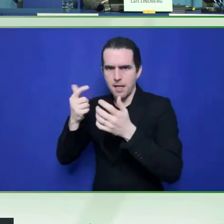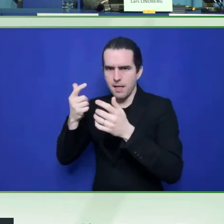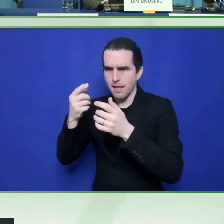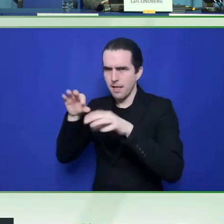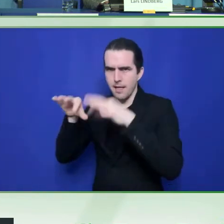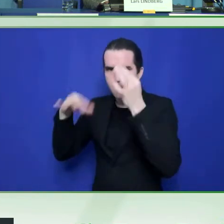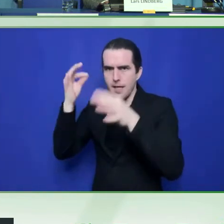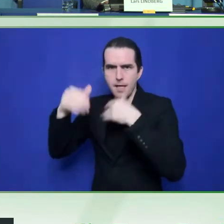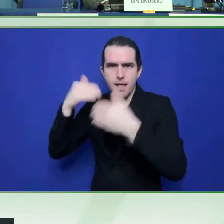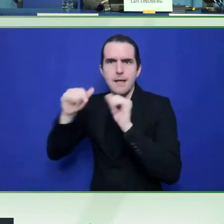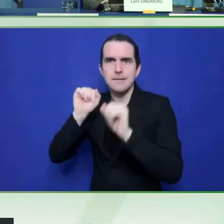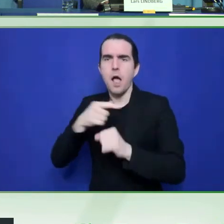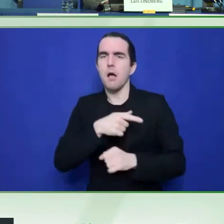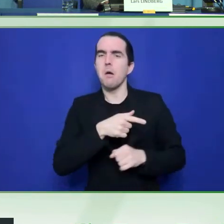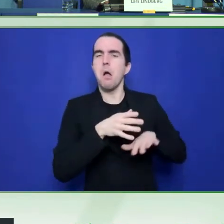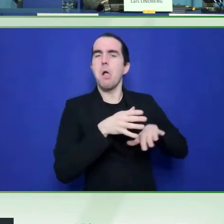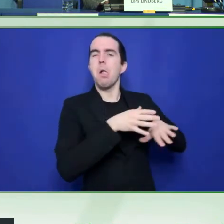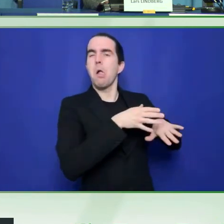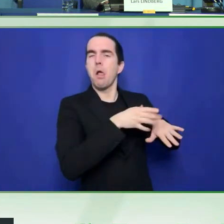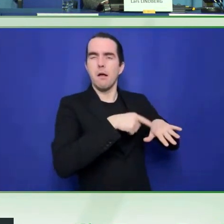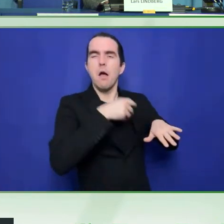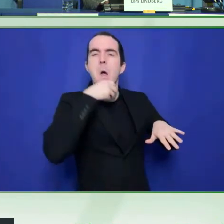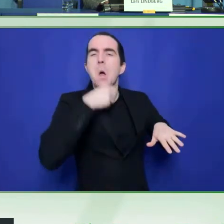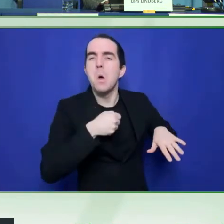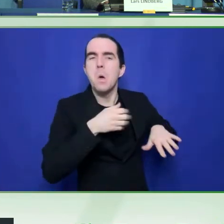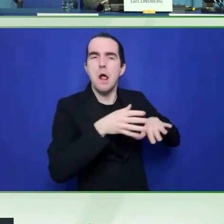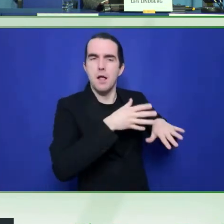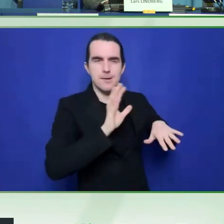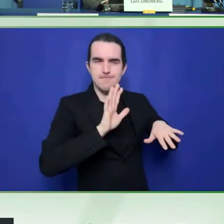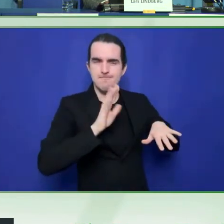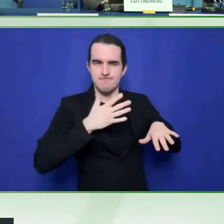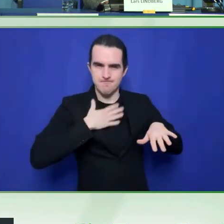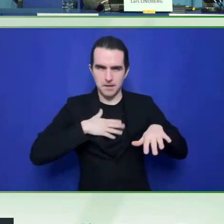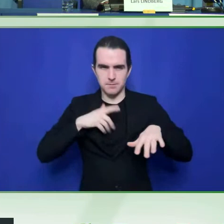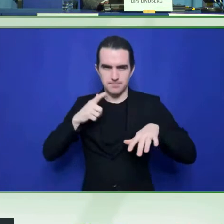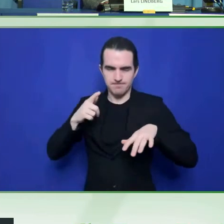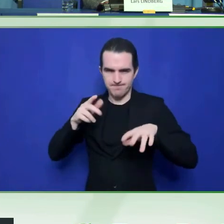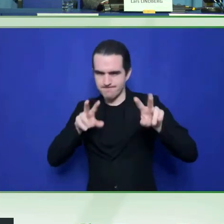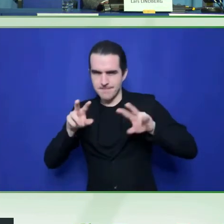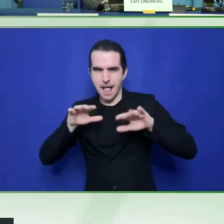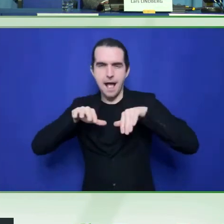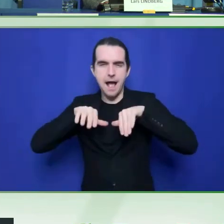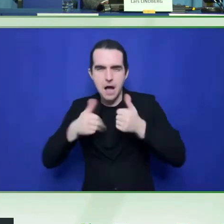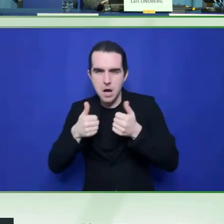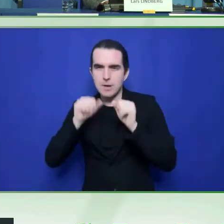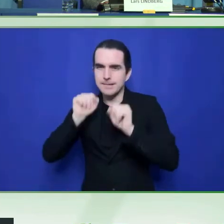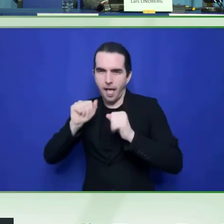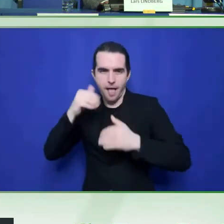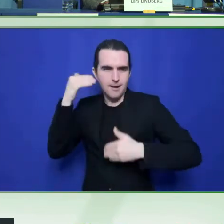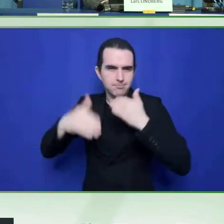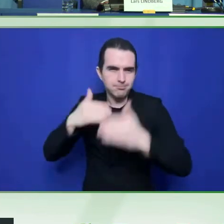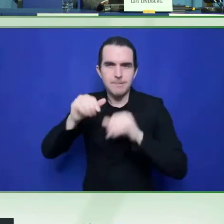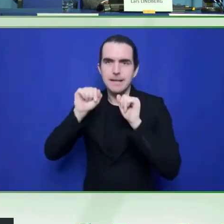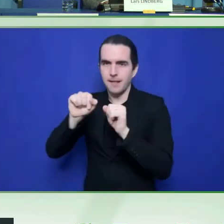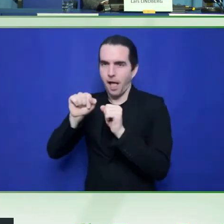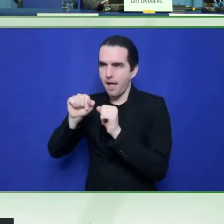So we do need research. We also need maybe a different focus on the